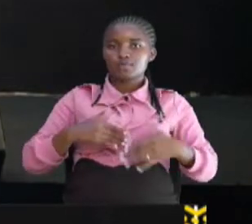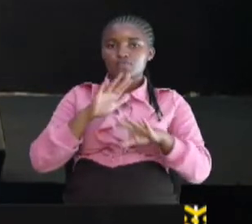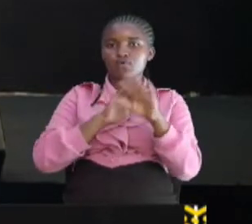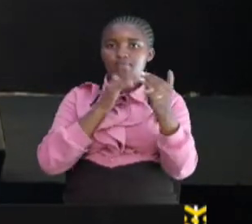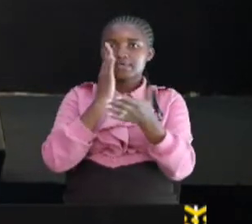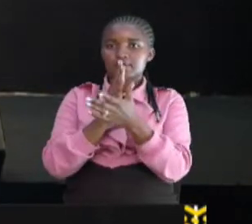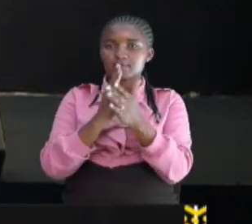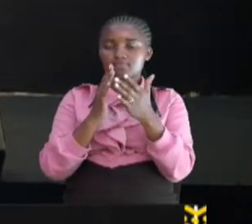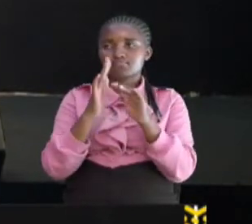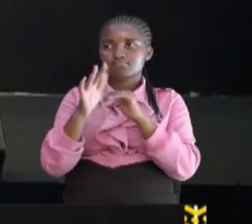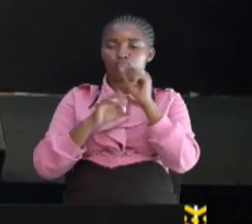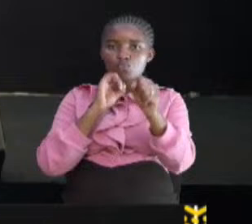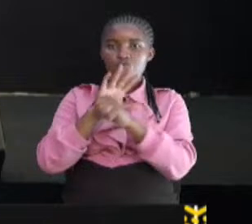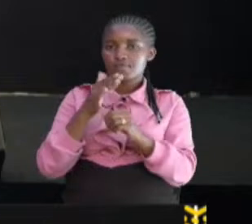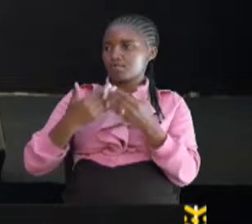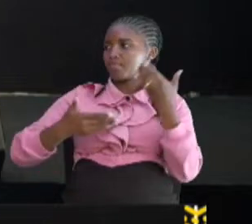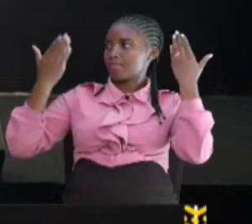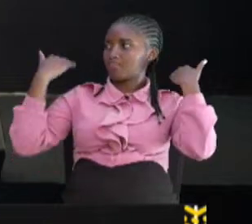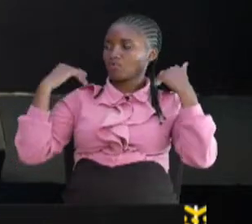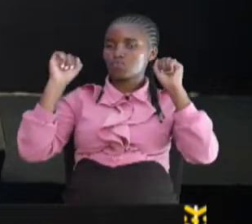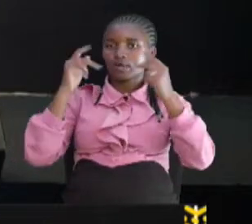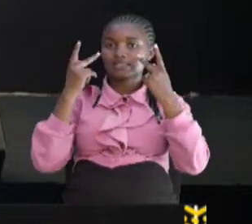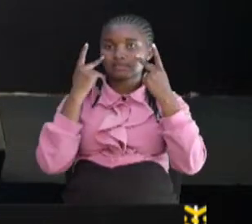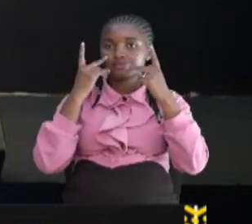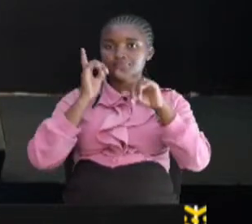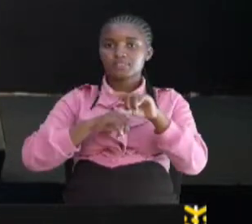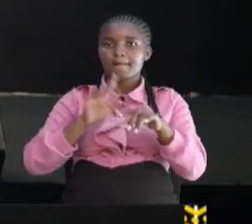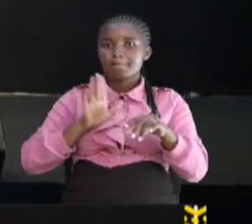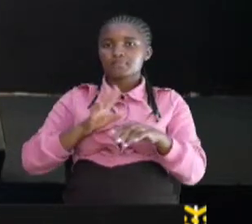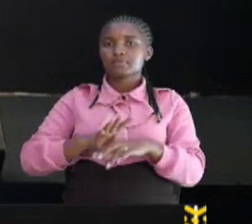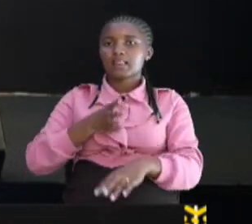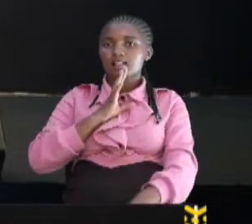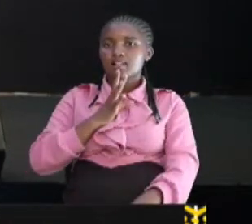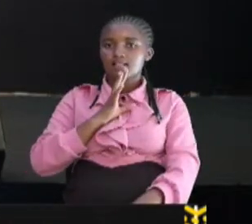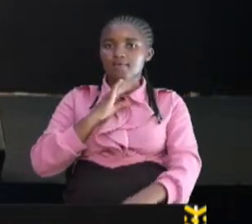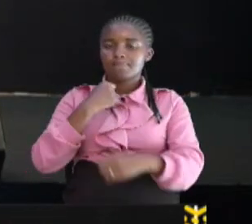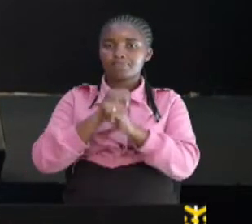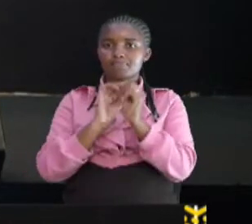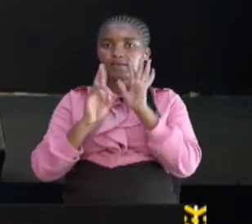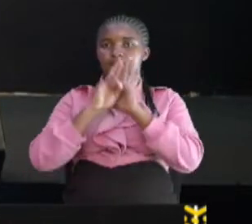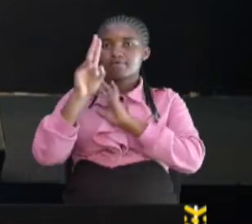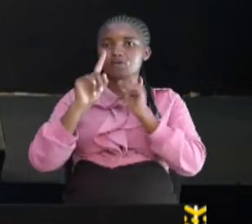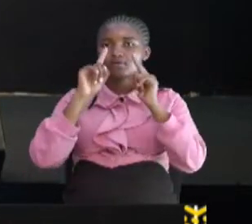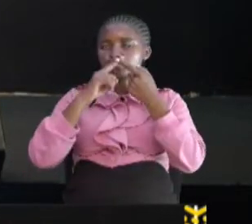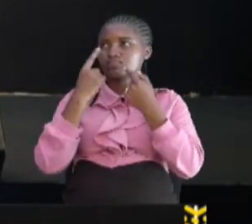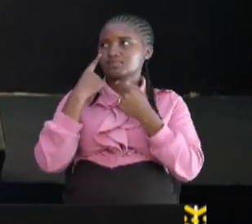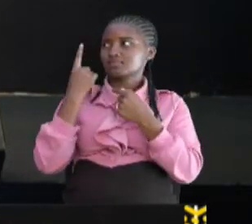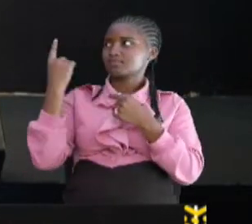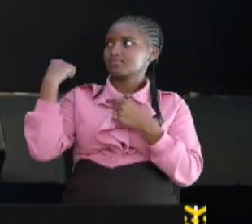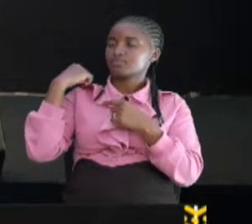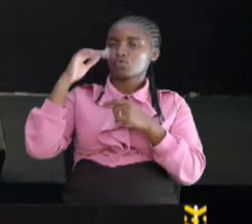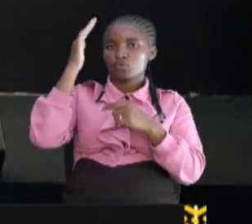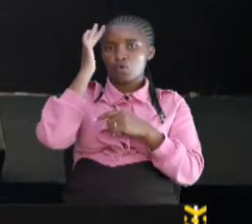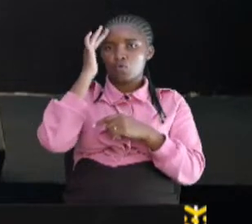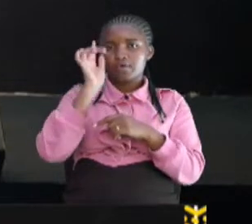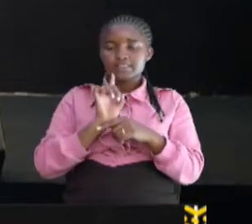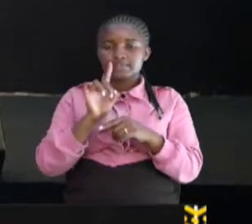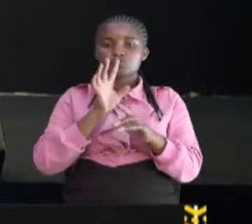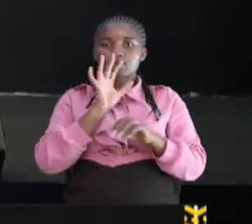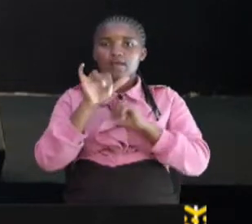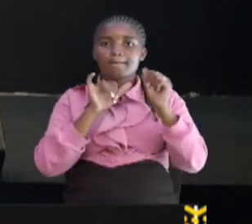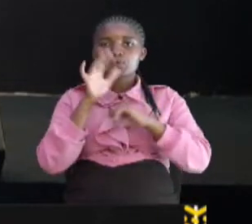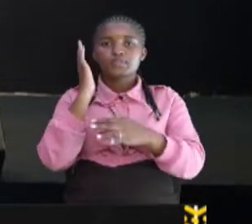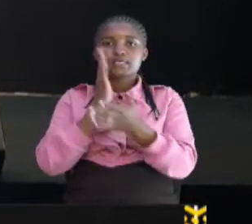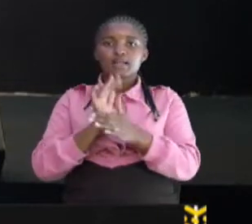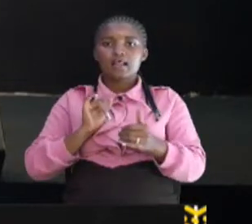of Nairobi on the background. So now when she's talking and she's making references, June Claire is speaking about Real